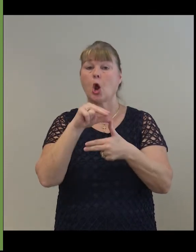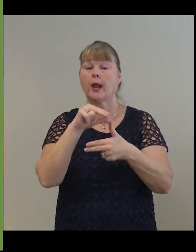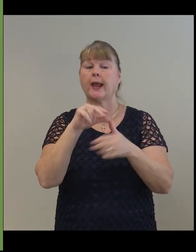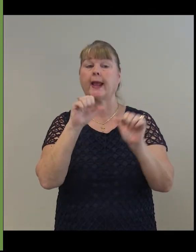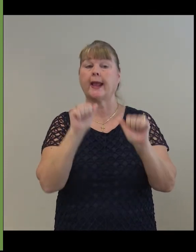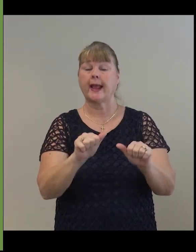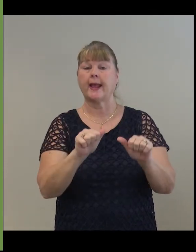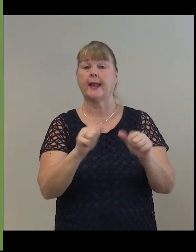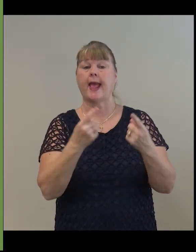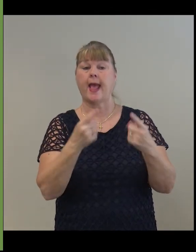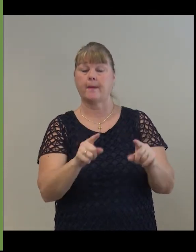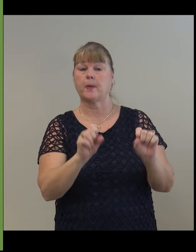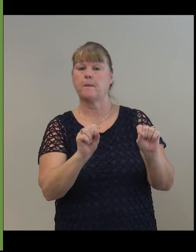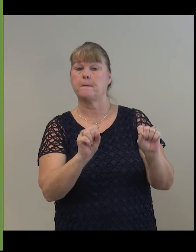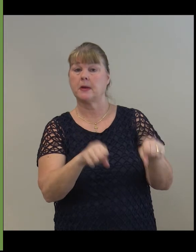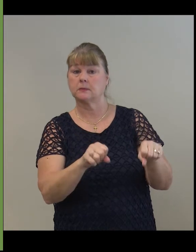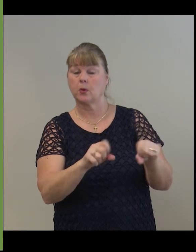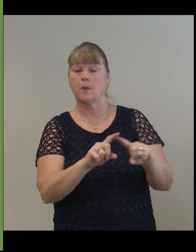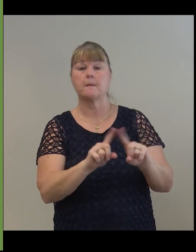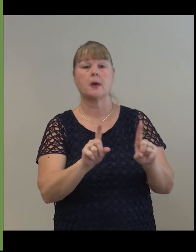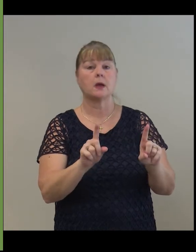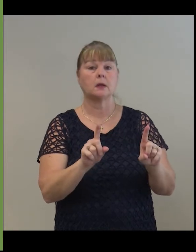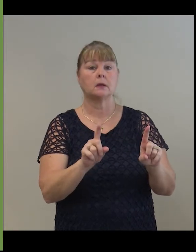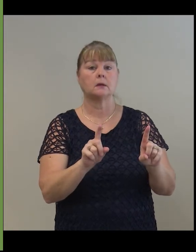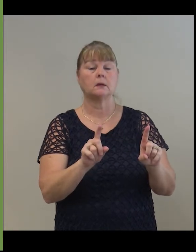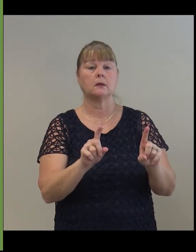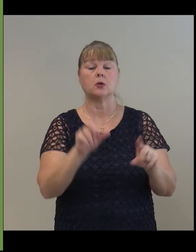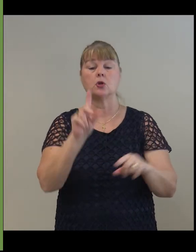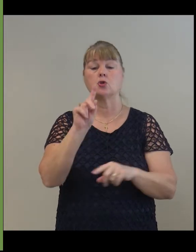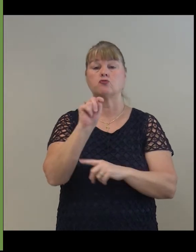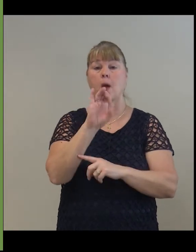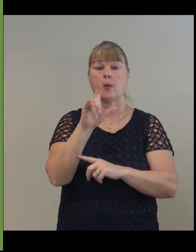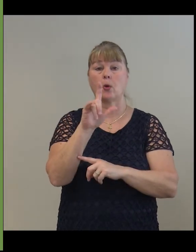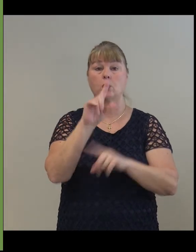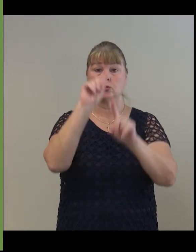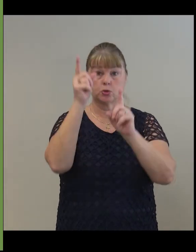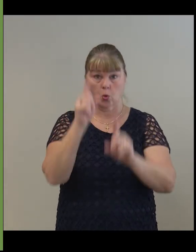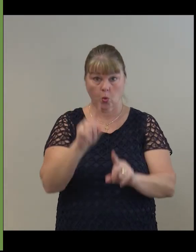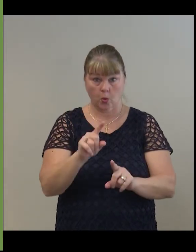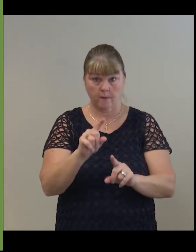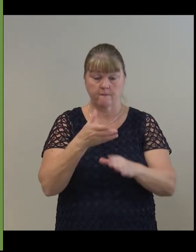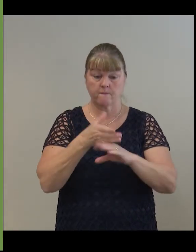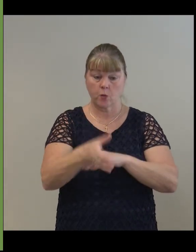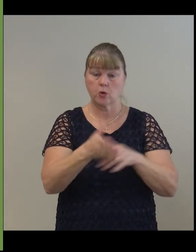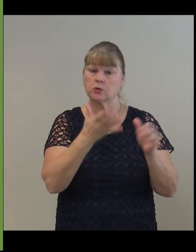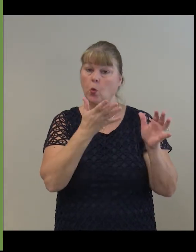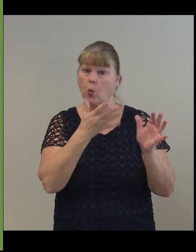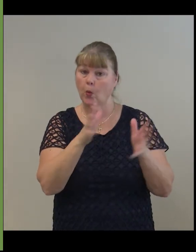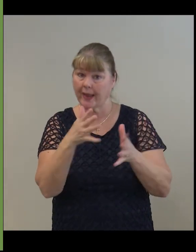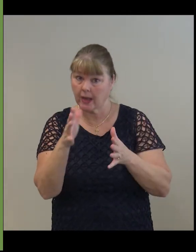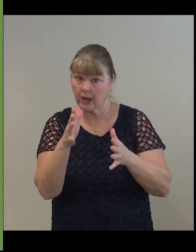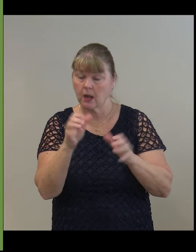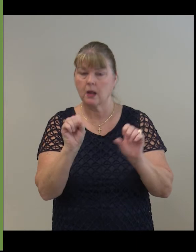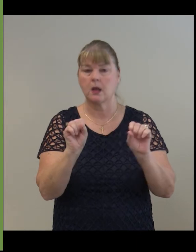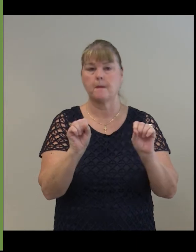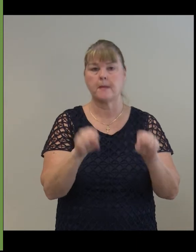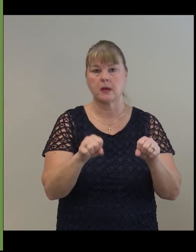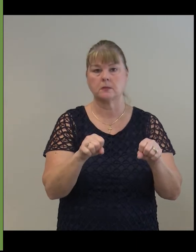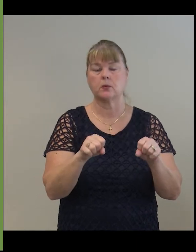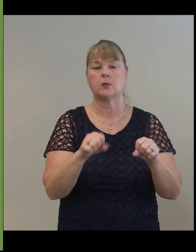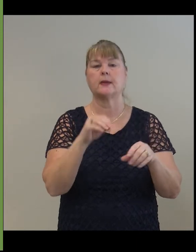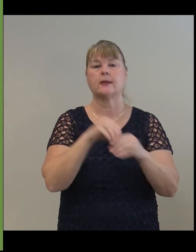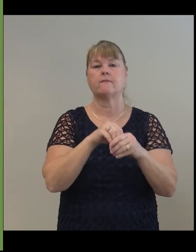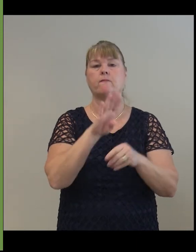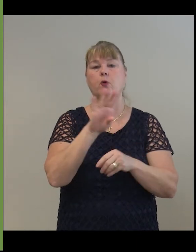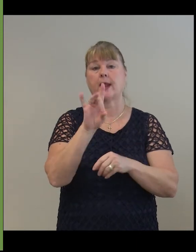tropical storm force winds are possible within 48 hours. Now that's a little different. A lot of people assume